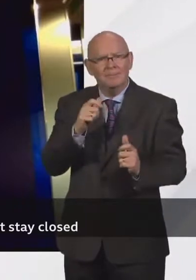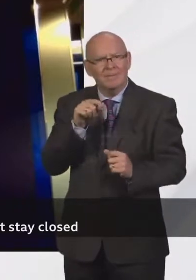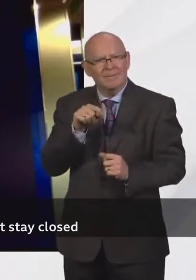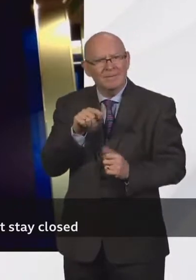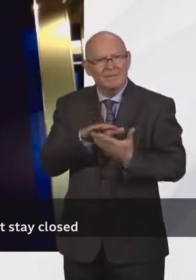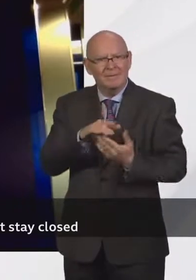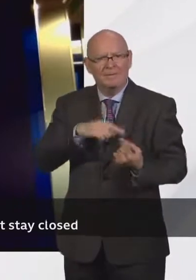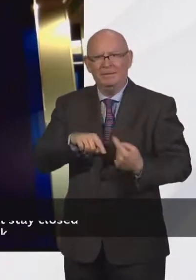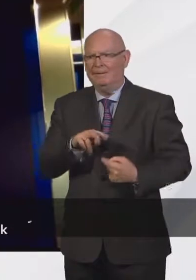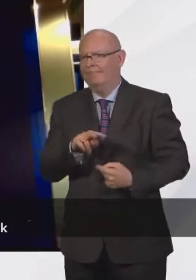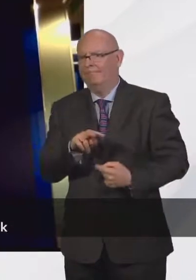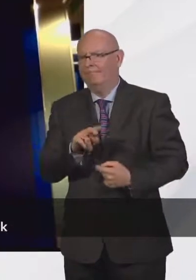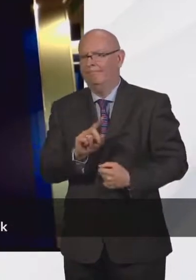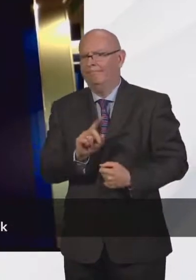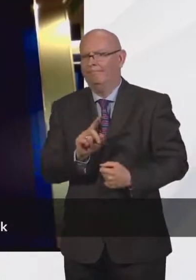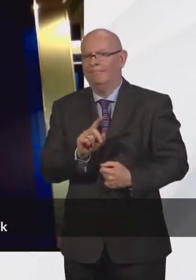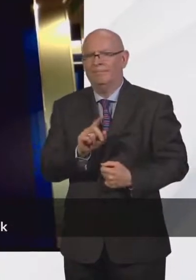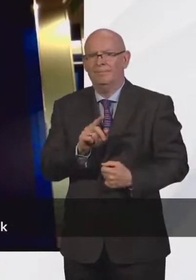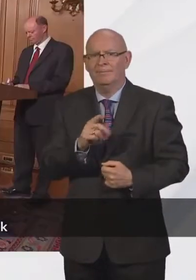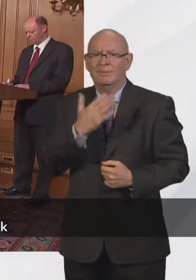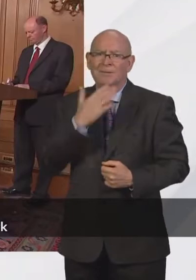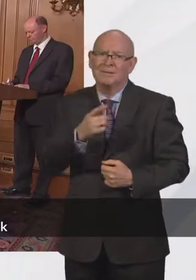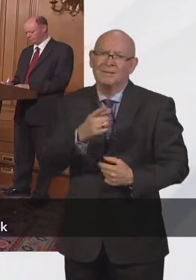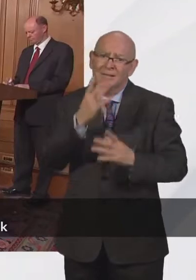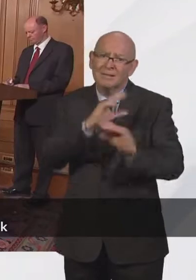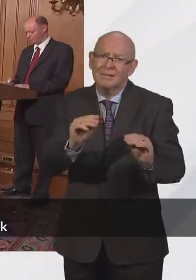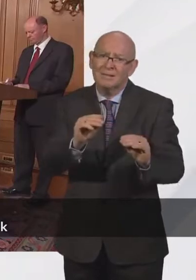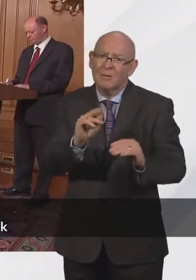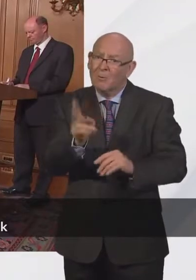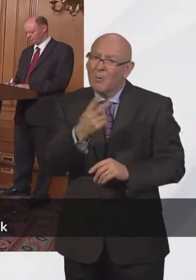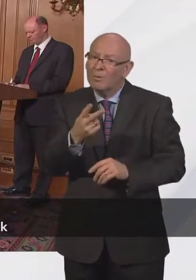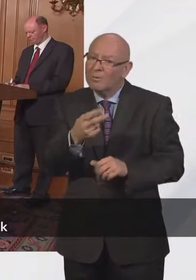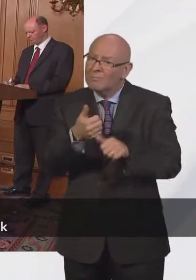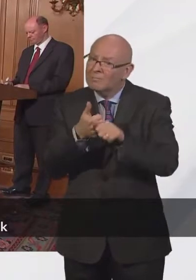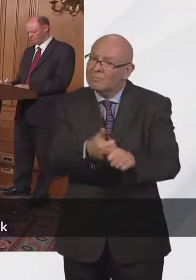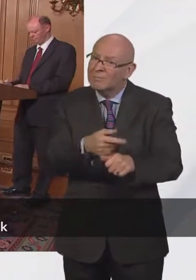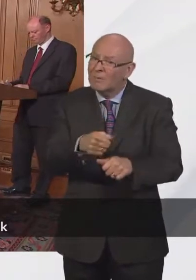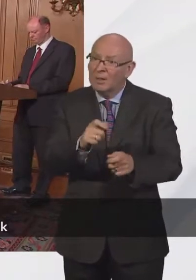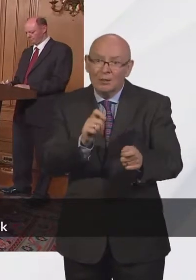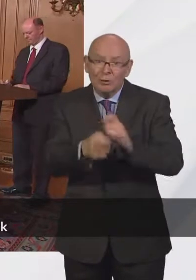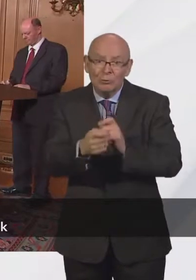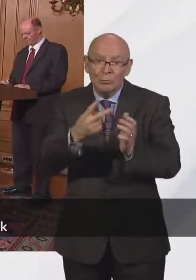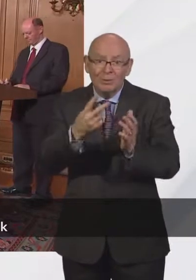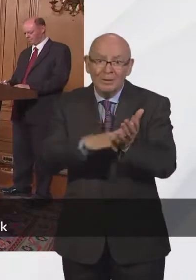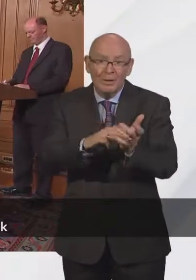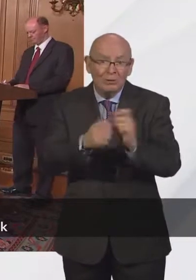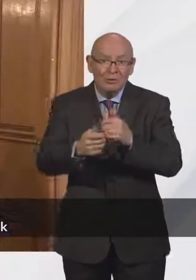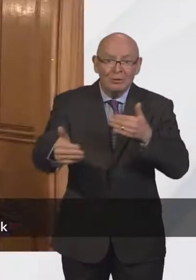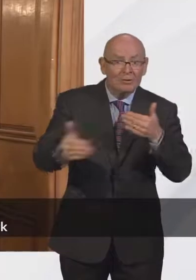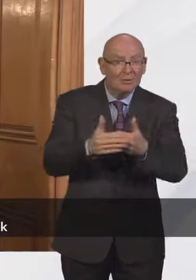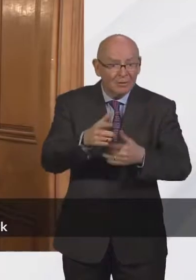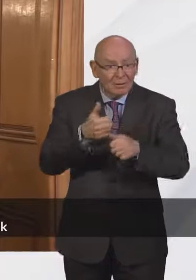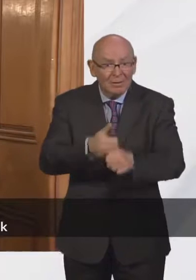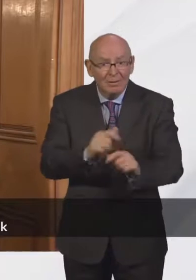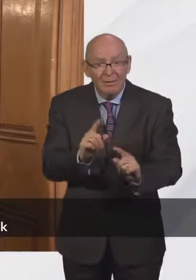fully approve the whole package of changes? Well, Sam, I'm respectfully going to dissent